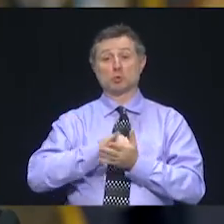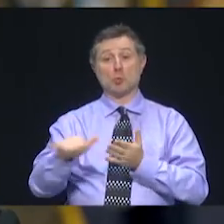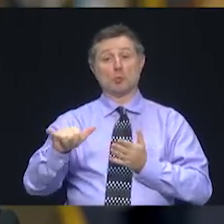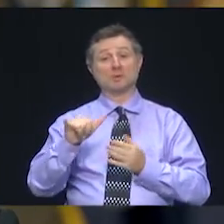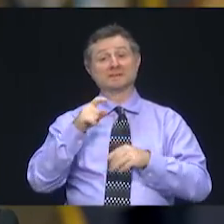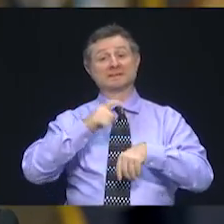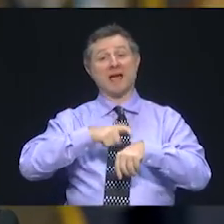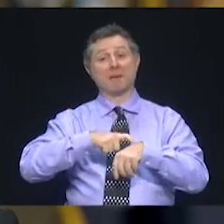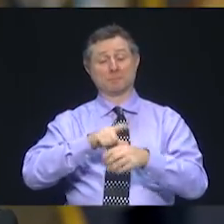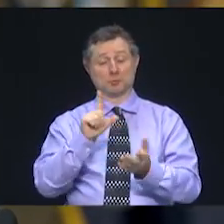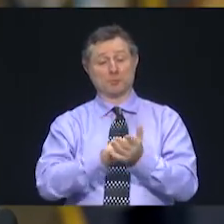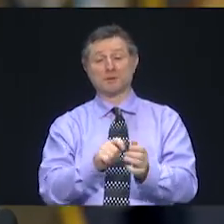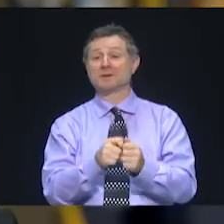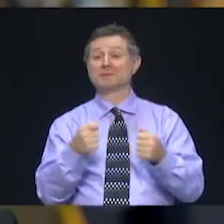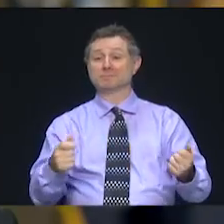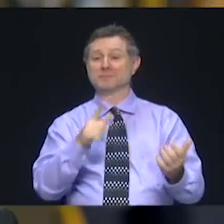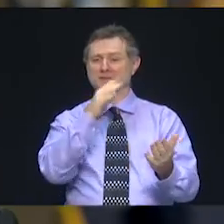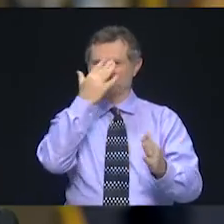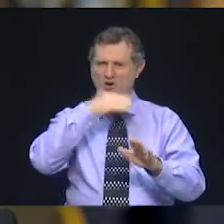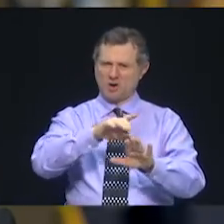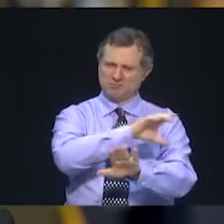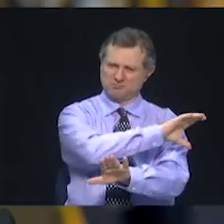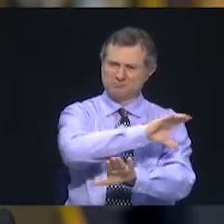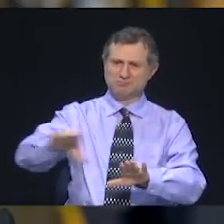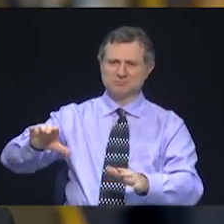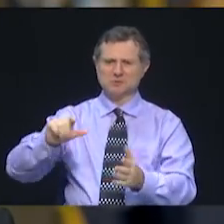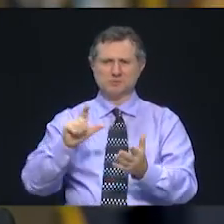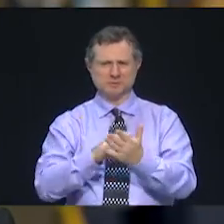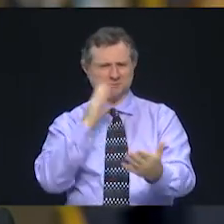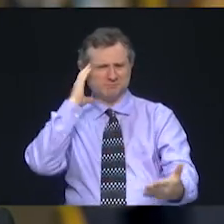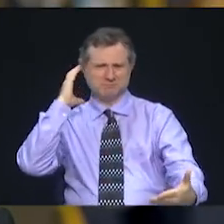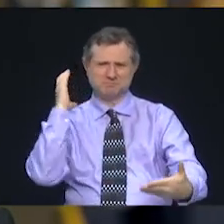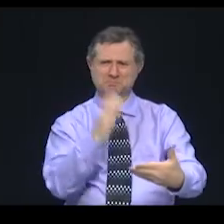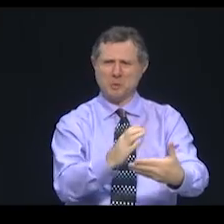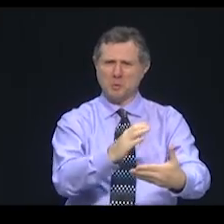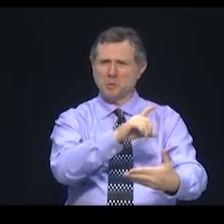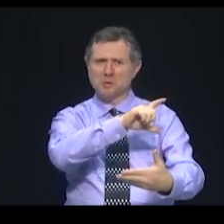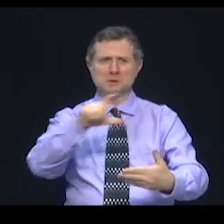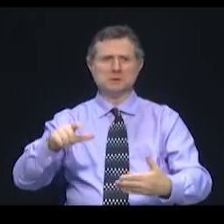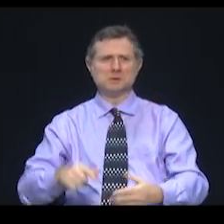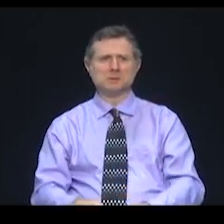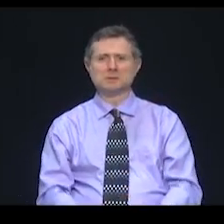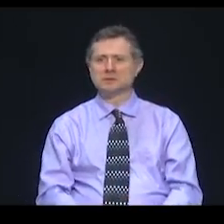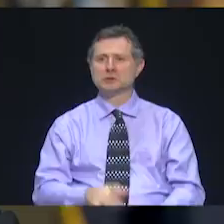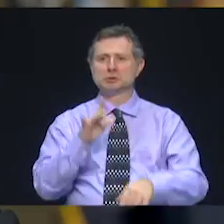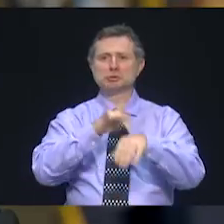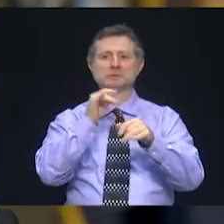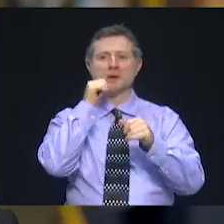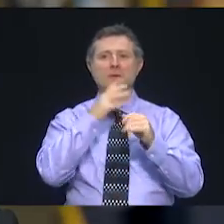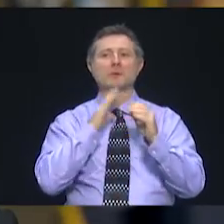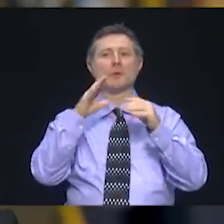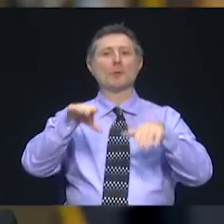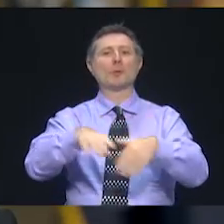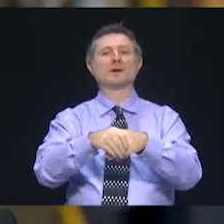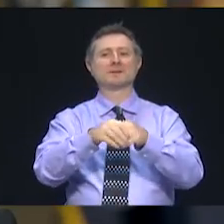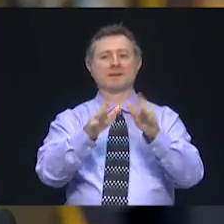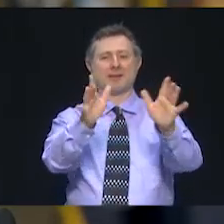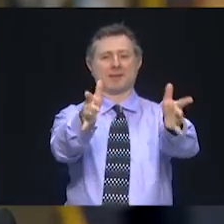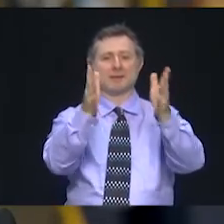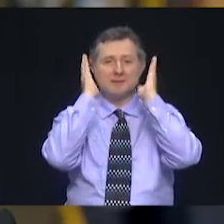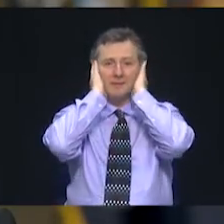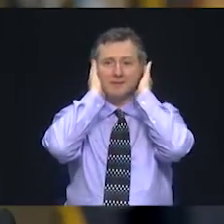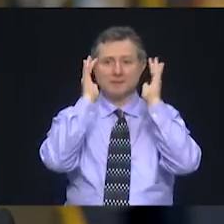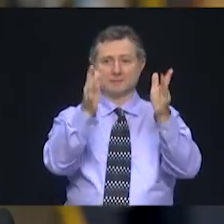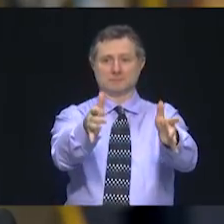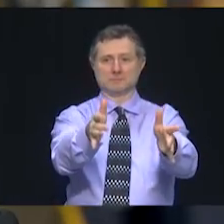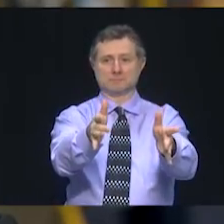published a front page picture of me touching a woman's face at a wedding and then kissing her